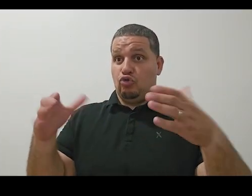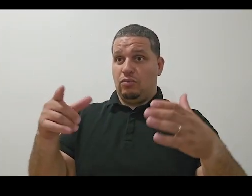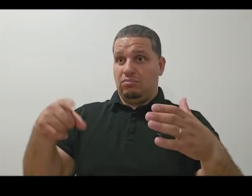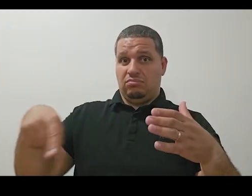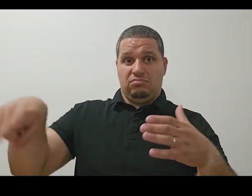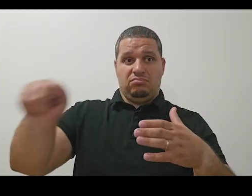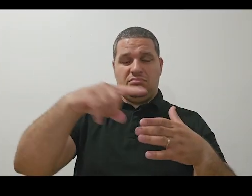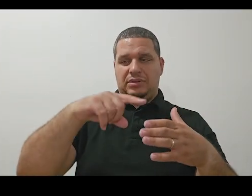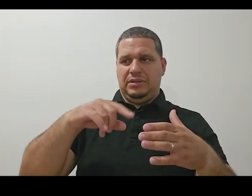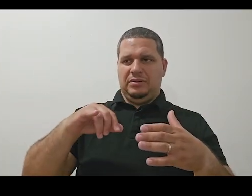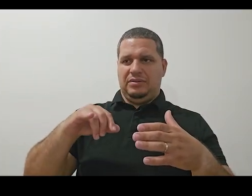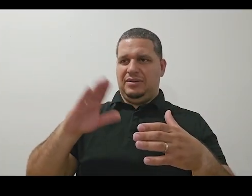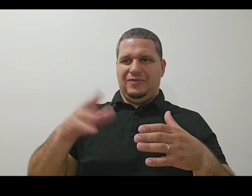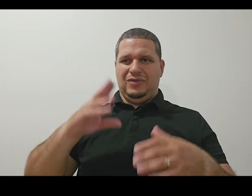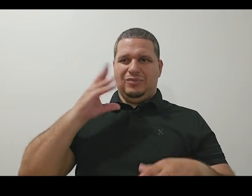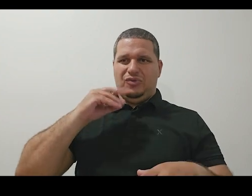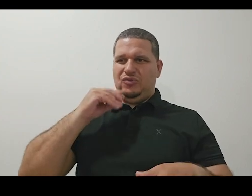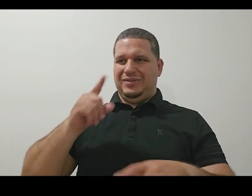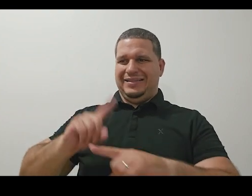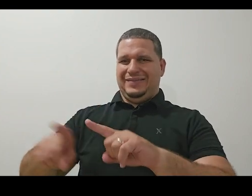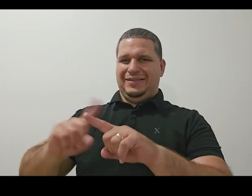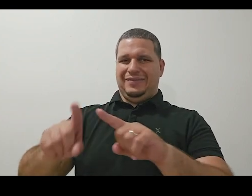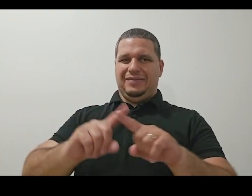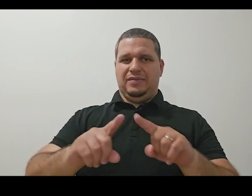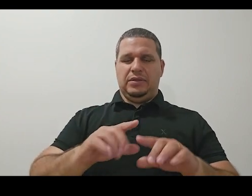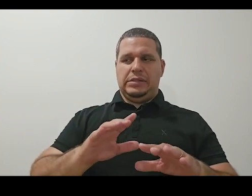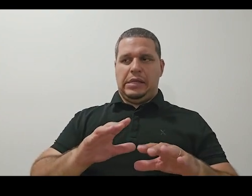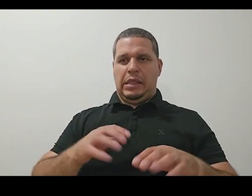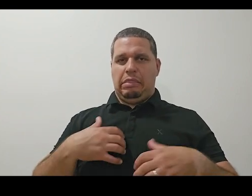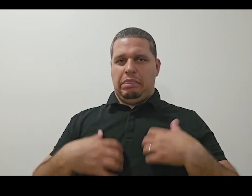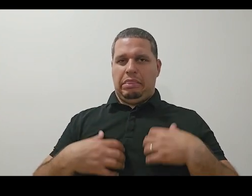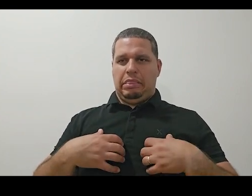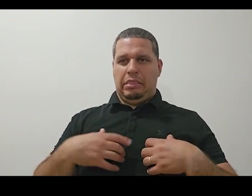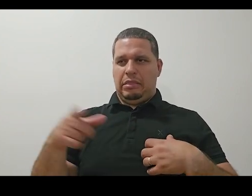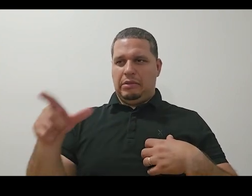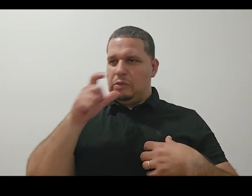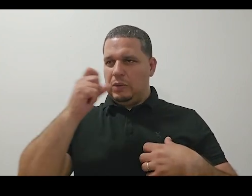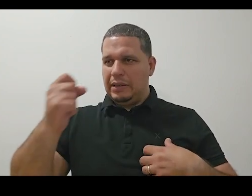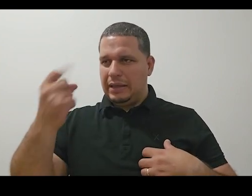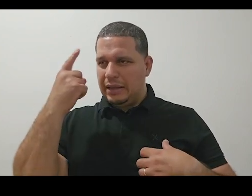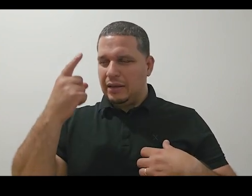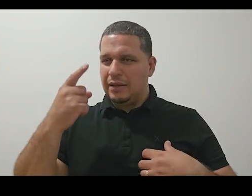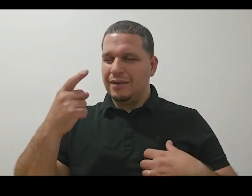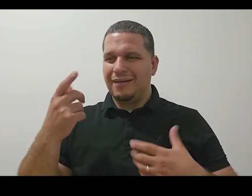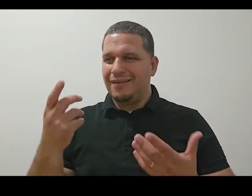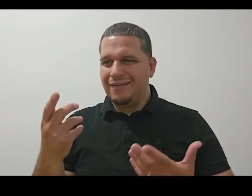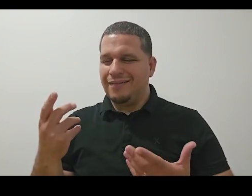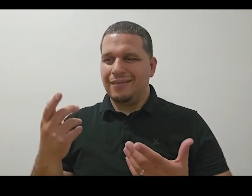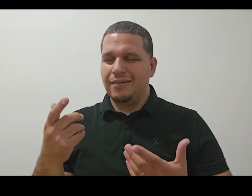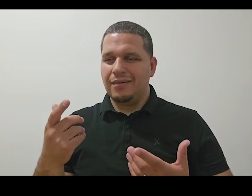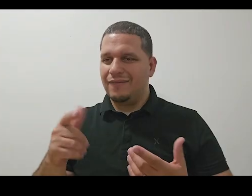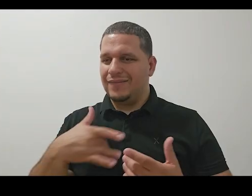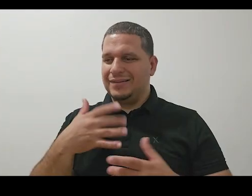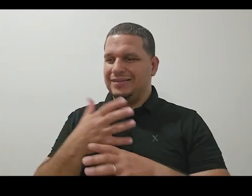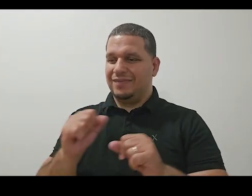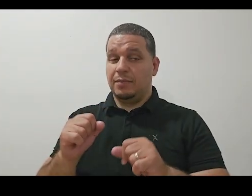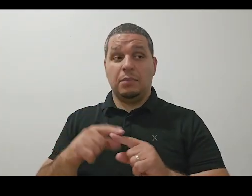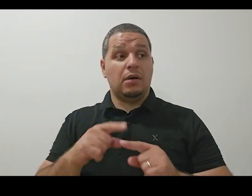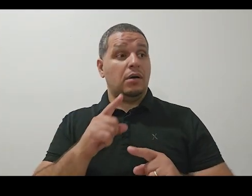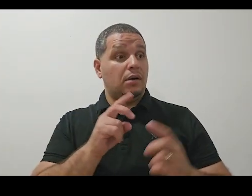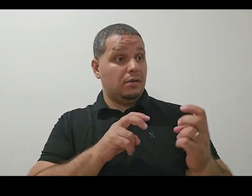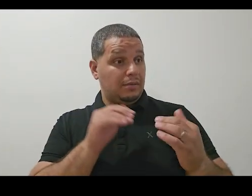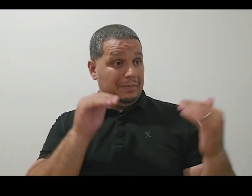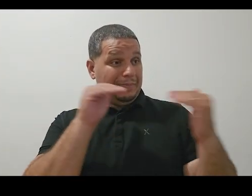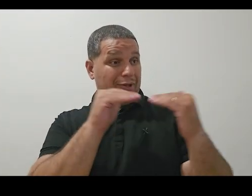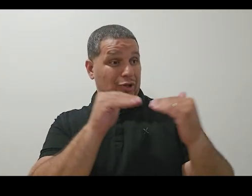group that, never experienced these things, would be like, well, I don't get it. So creating that safe